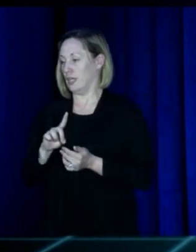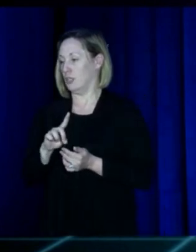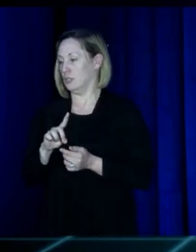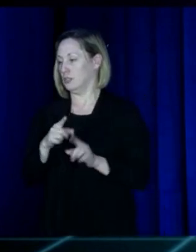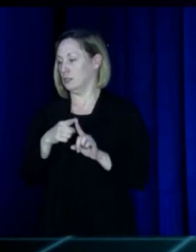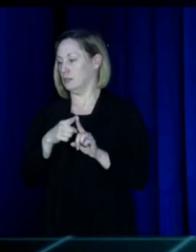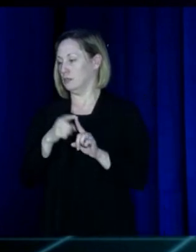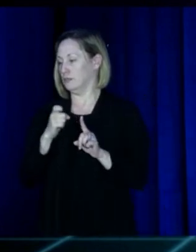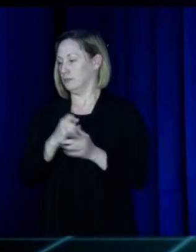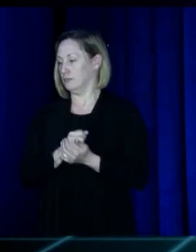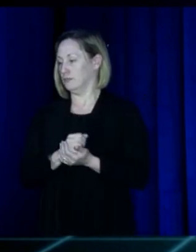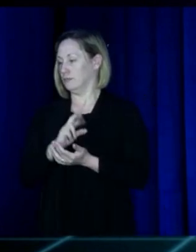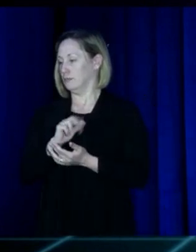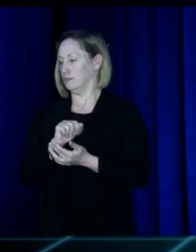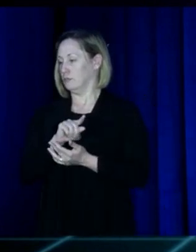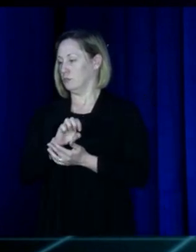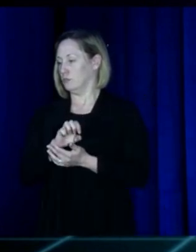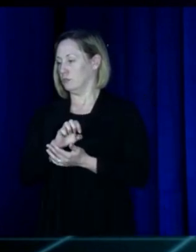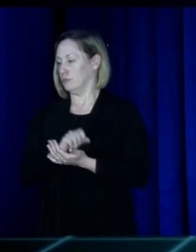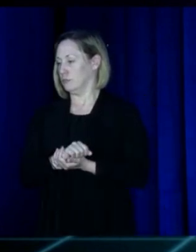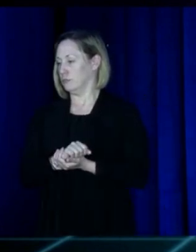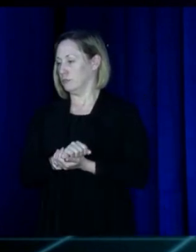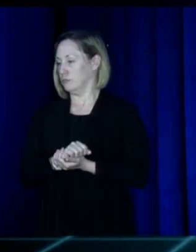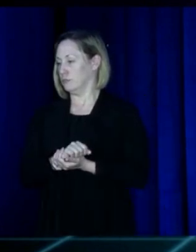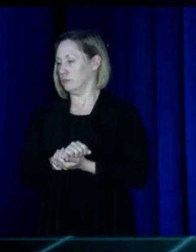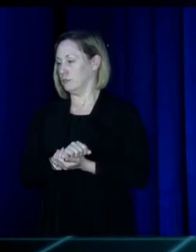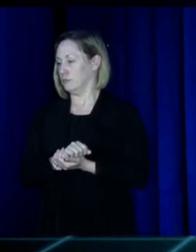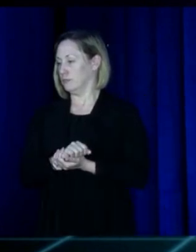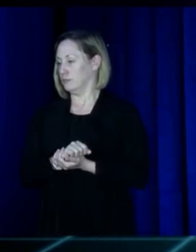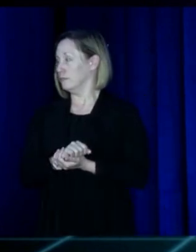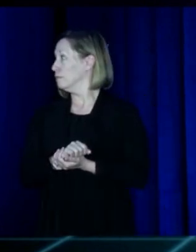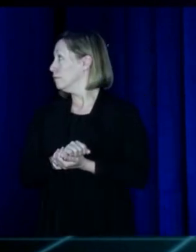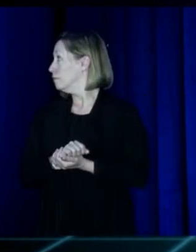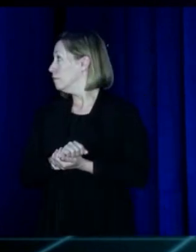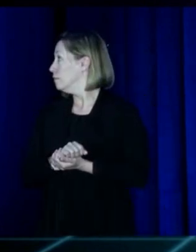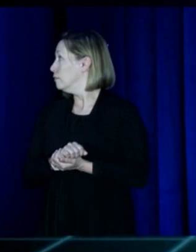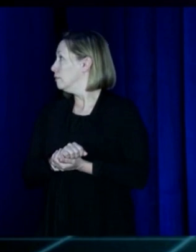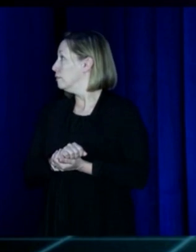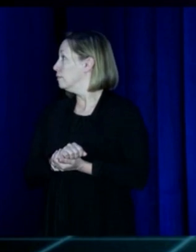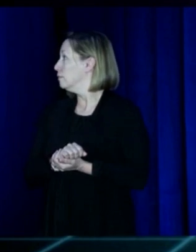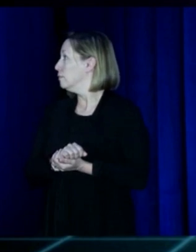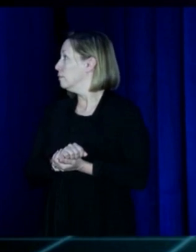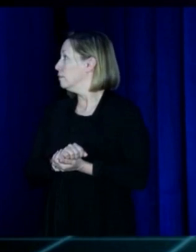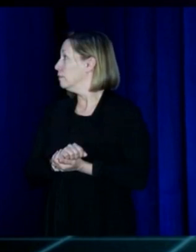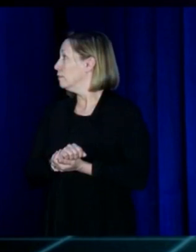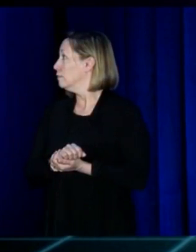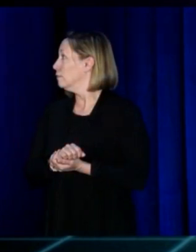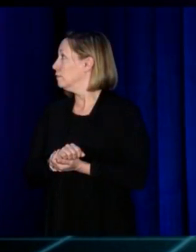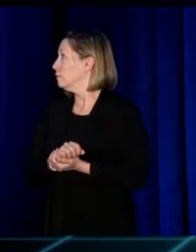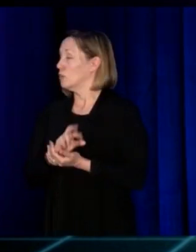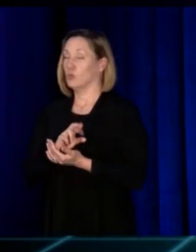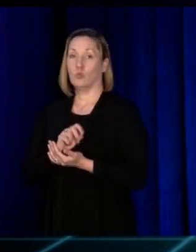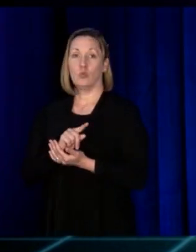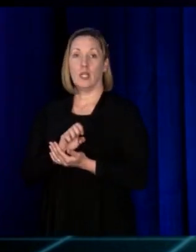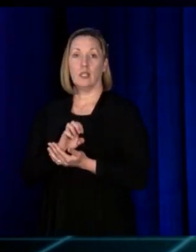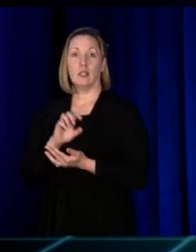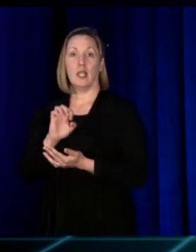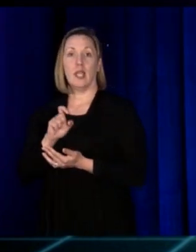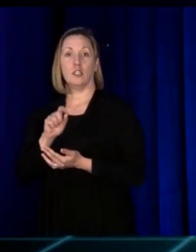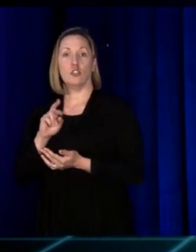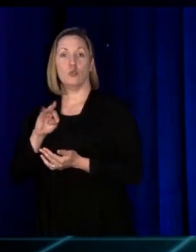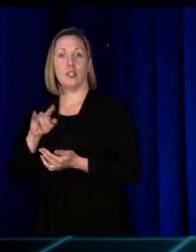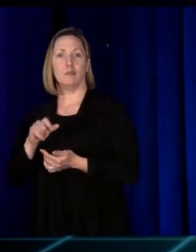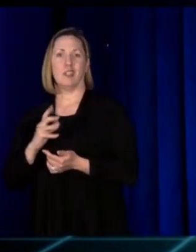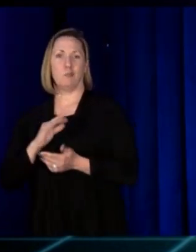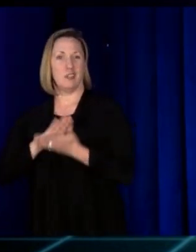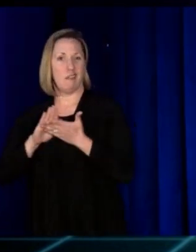themes. And I can have like a slot in it, or I can just render a text field. And it's going to be nice, and it's going to have my accent color